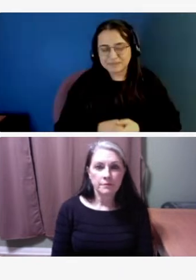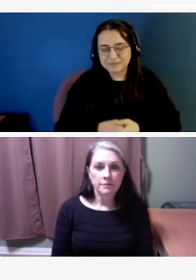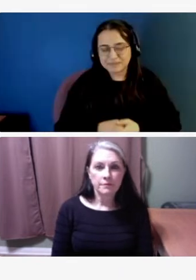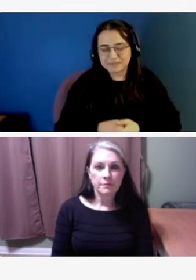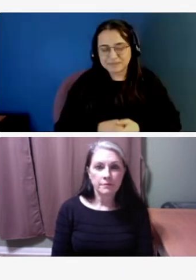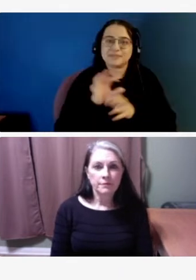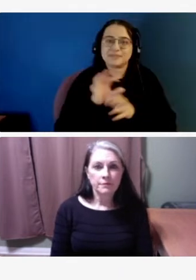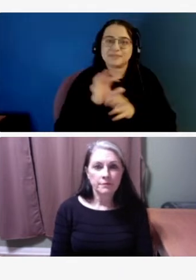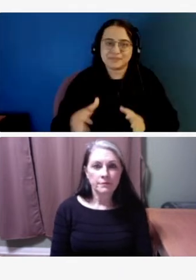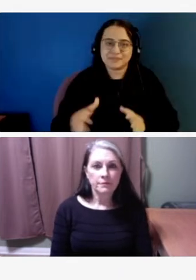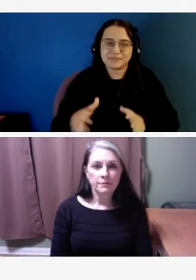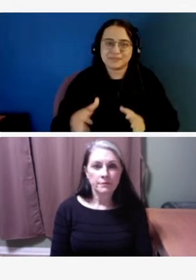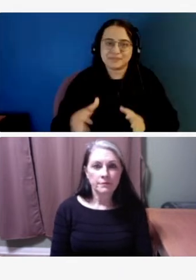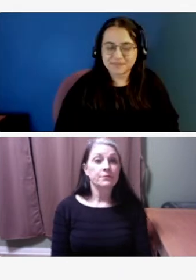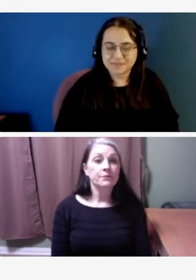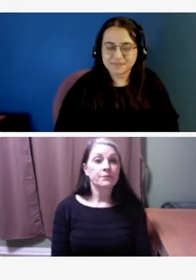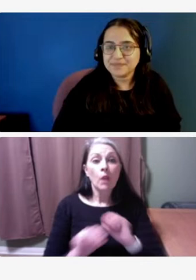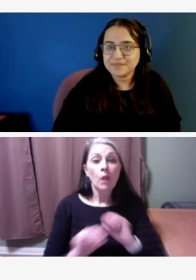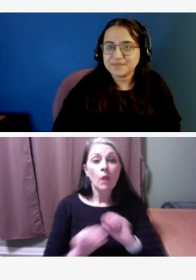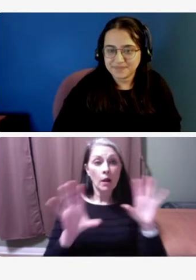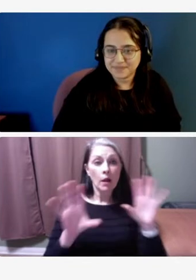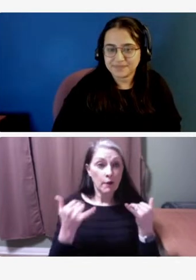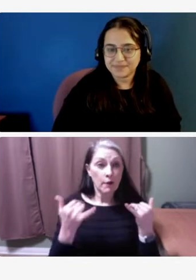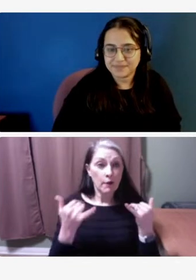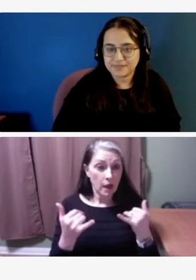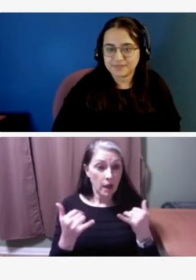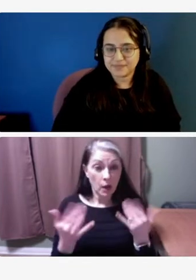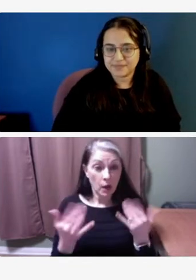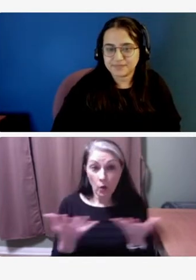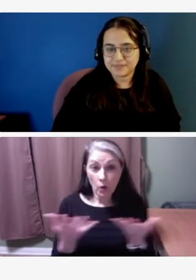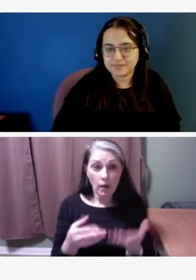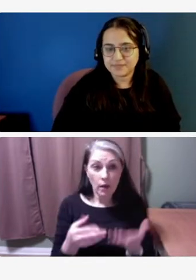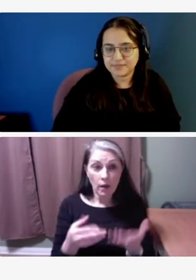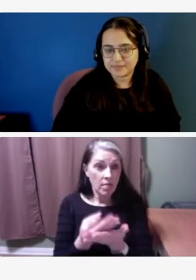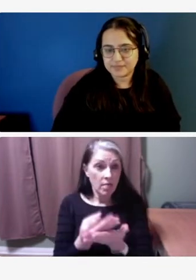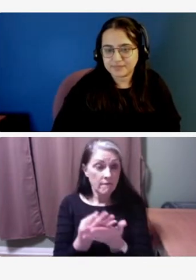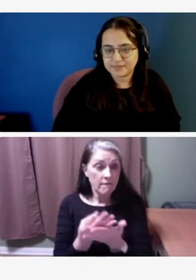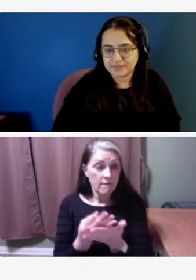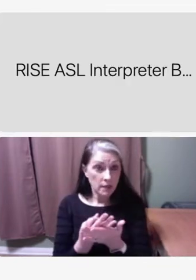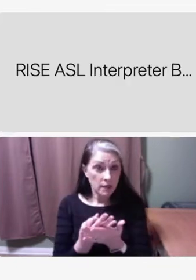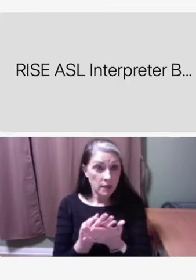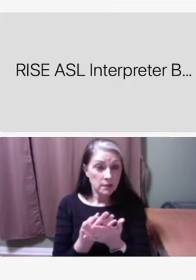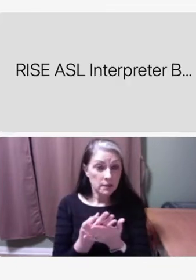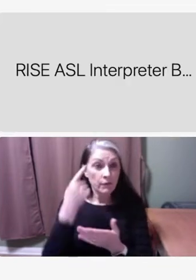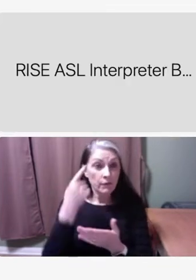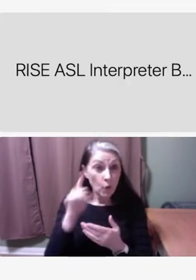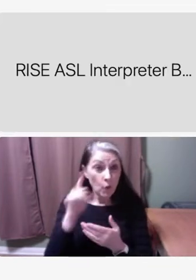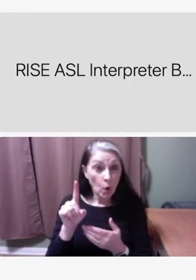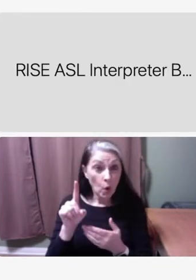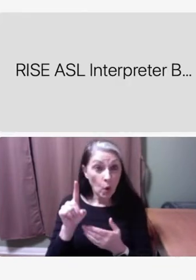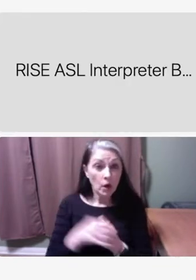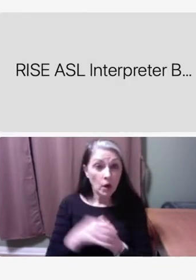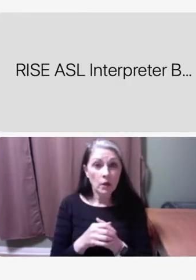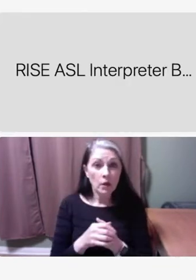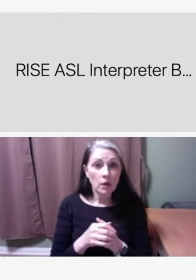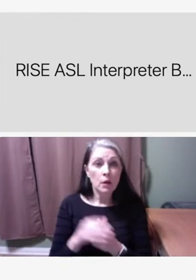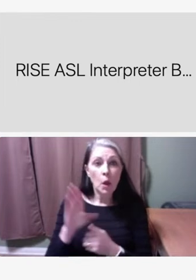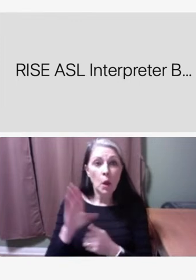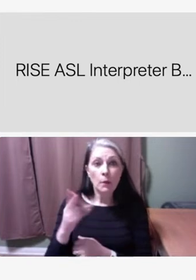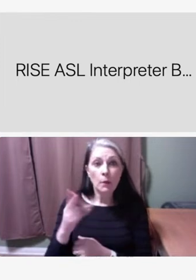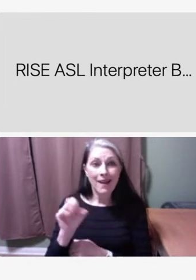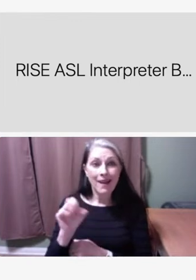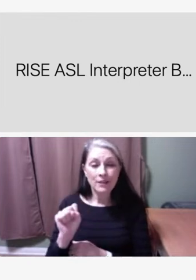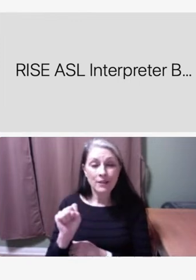I just want to clarify that the funds for Bloomington High School softball and